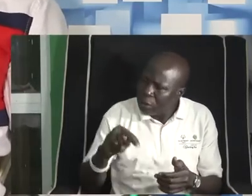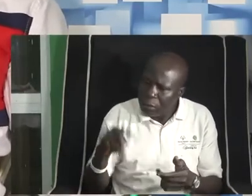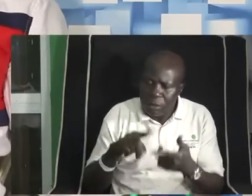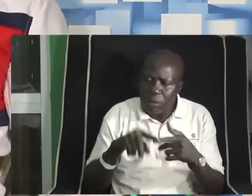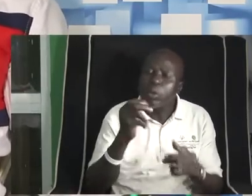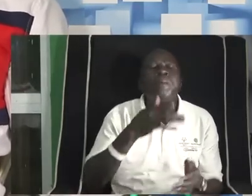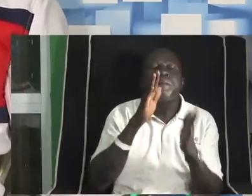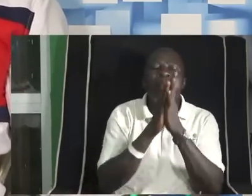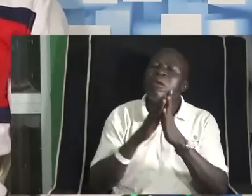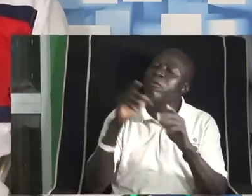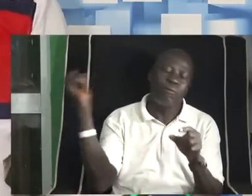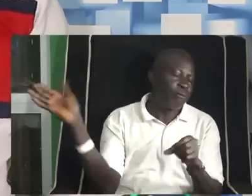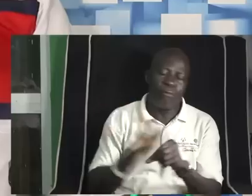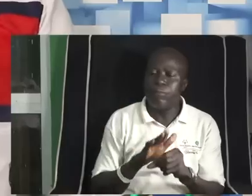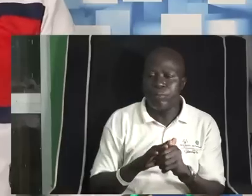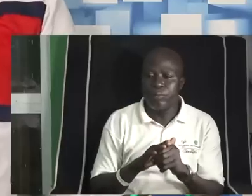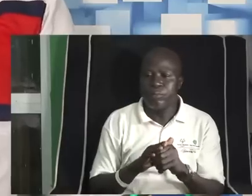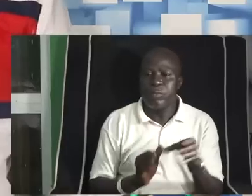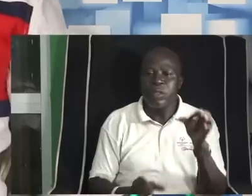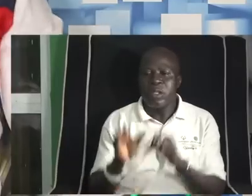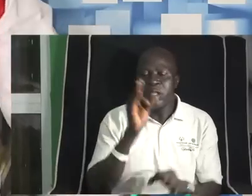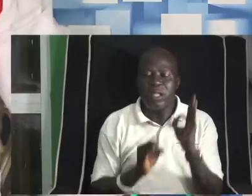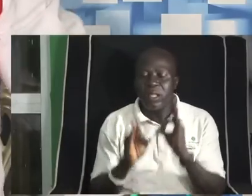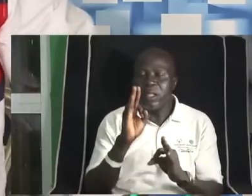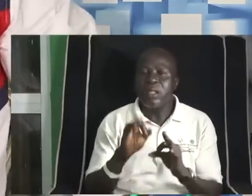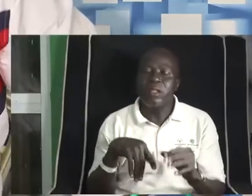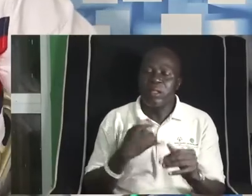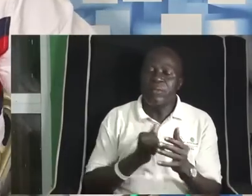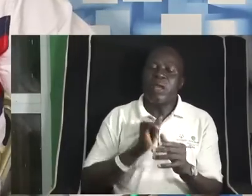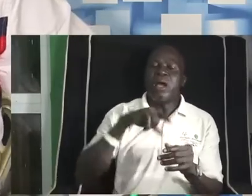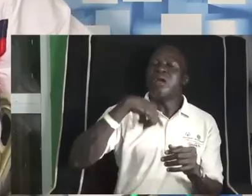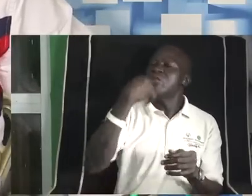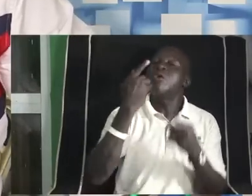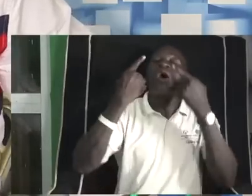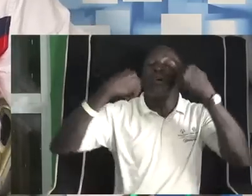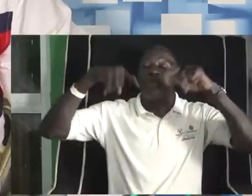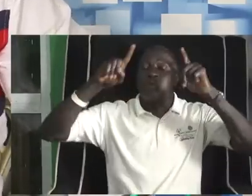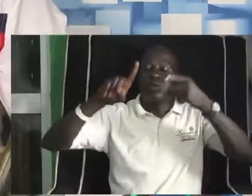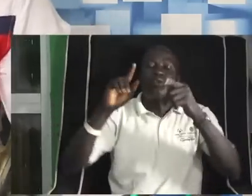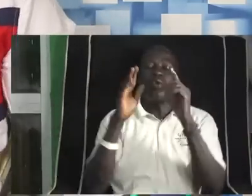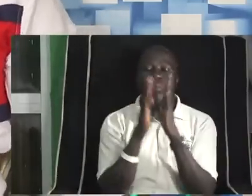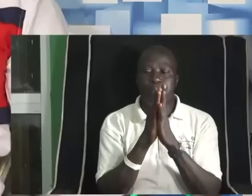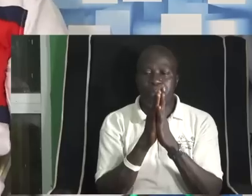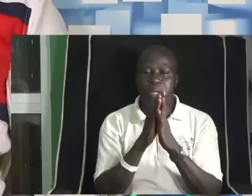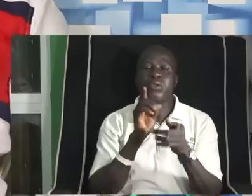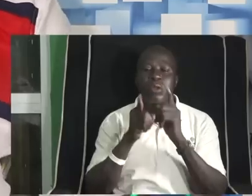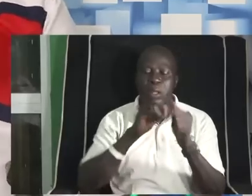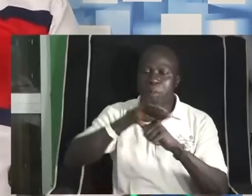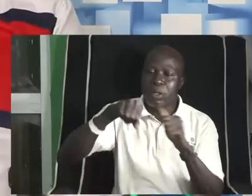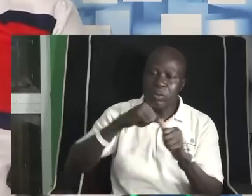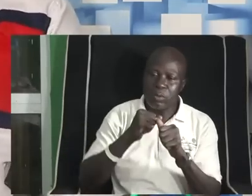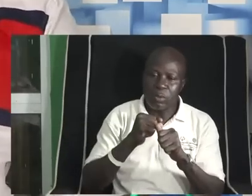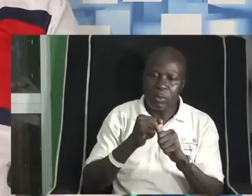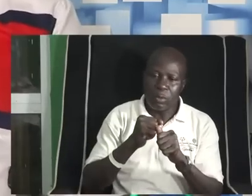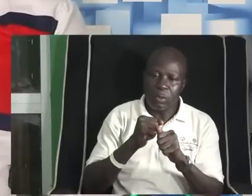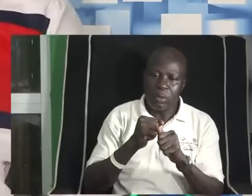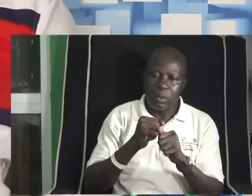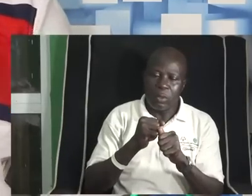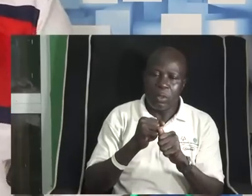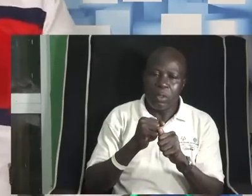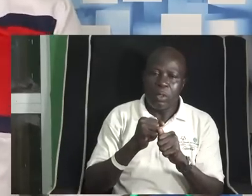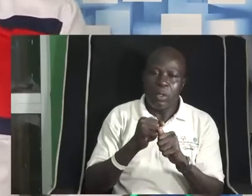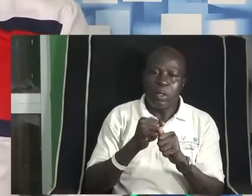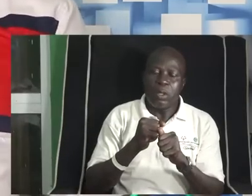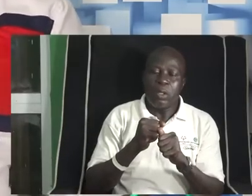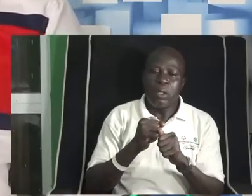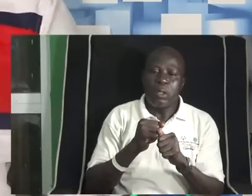is why you must pray sitting prayer. Bi banke de po gbadura mo mo ti mo wi. If I'm announcing you to pray, I know what I'm talking about. Awon te ajo nije te ajo